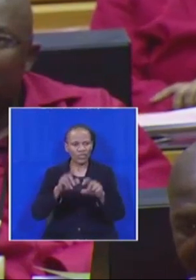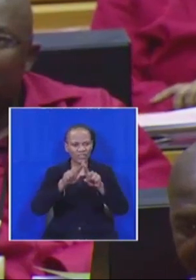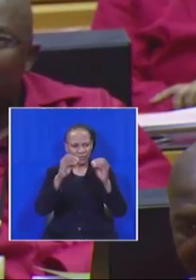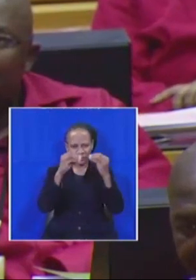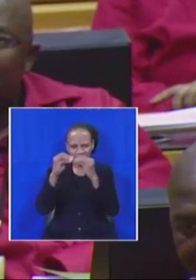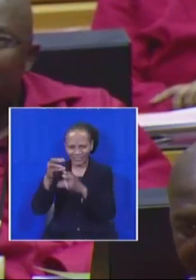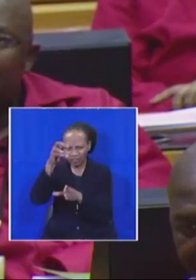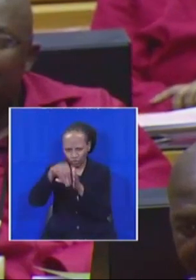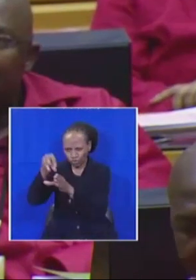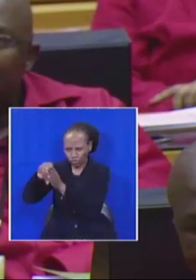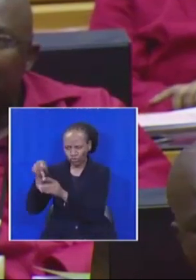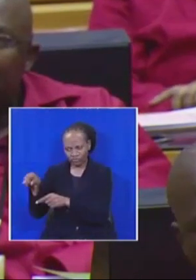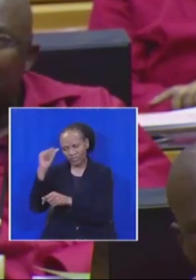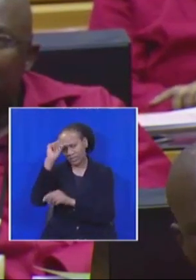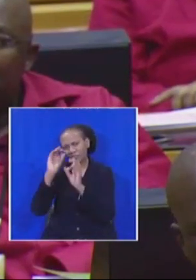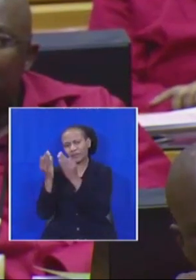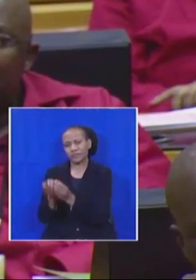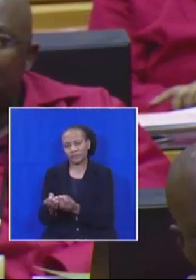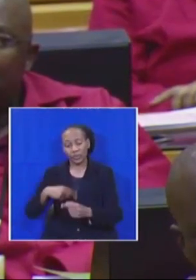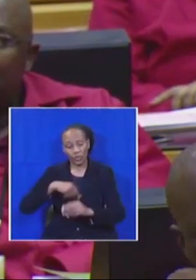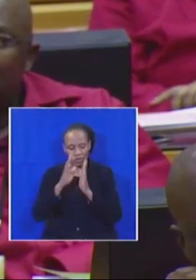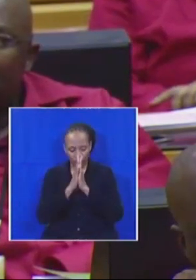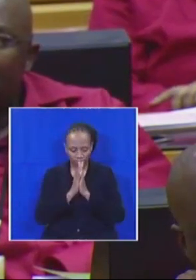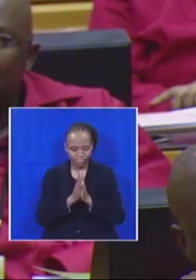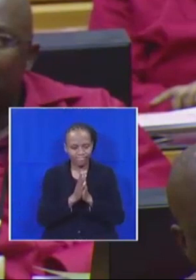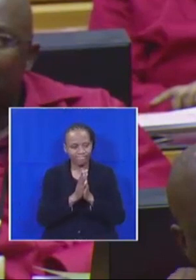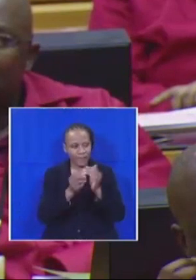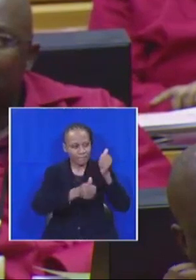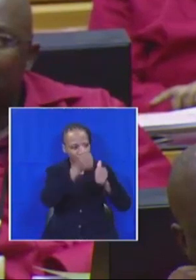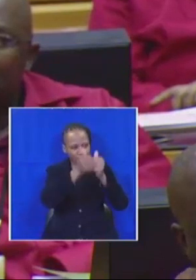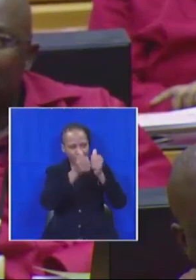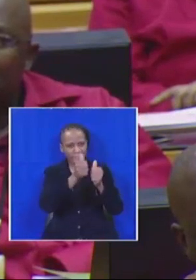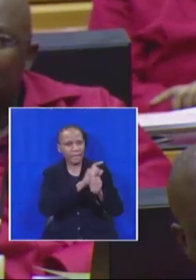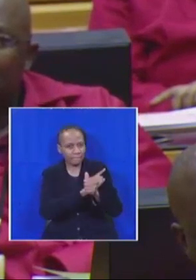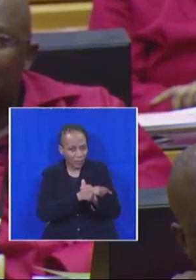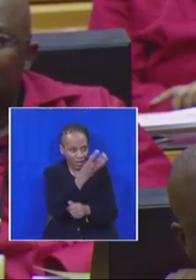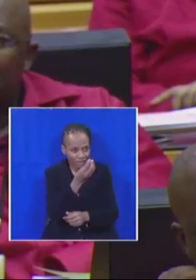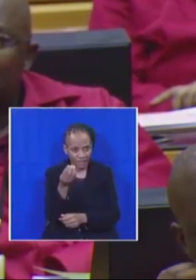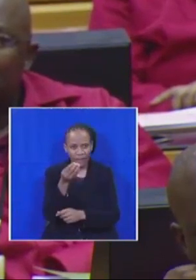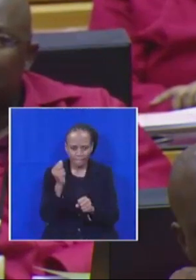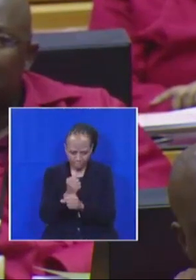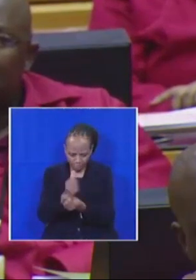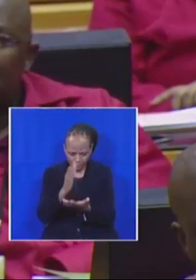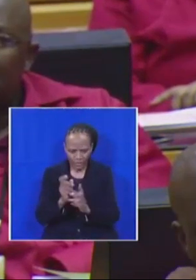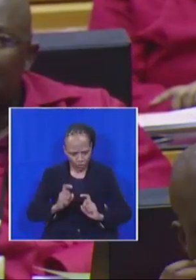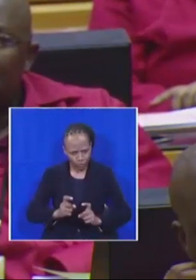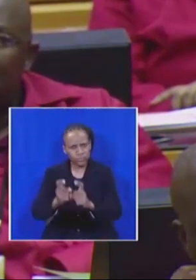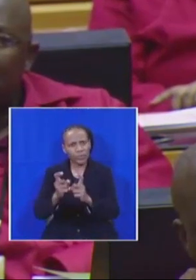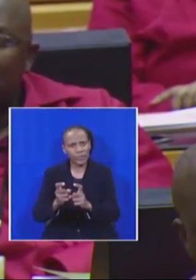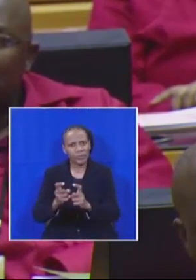companies. We call on the relevant authorities to accelerate the investigation before they run